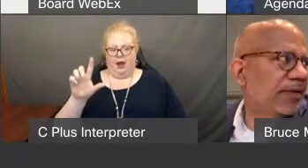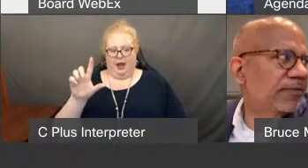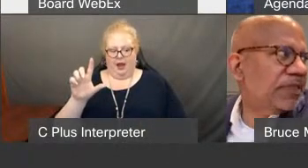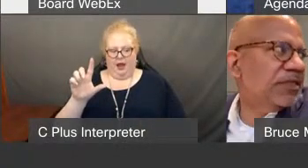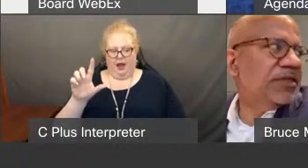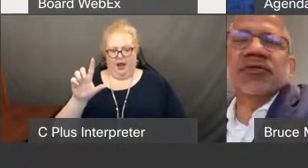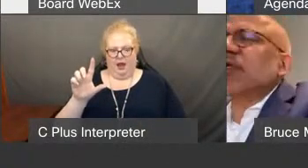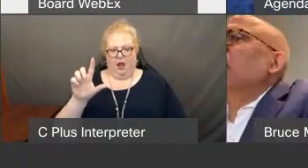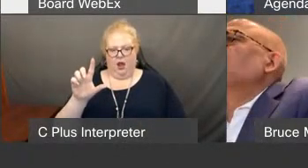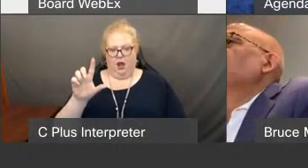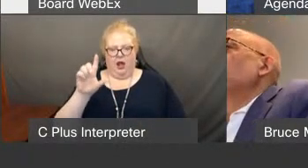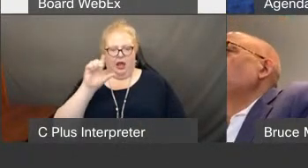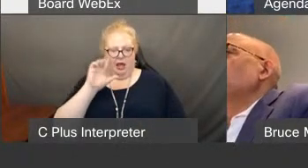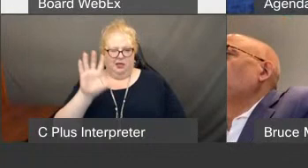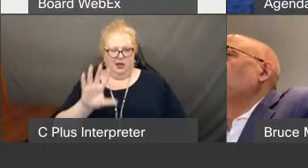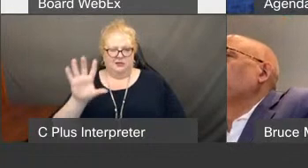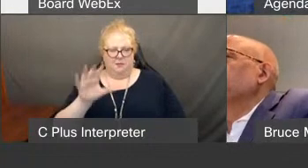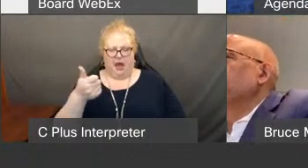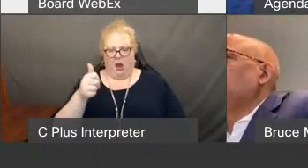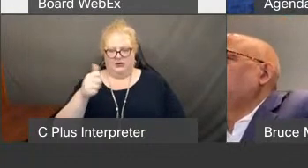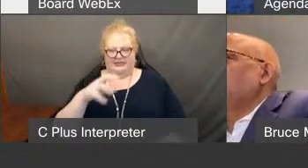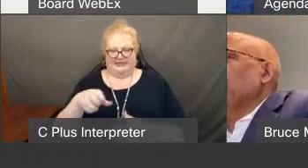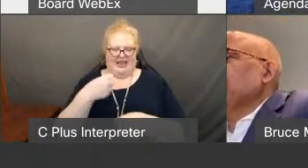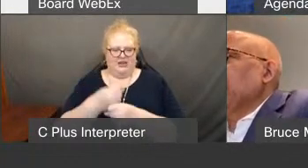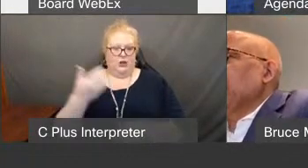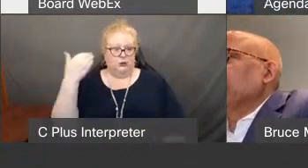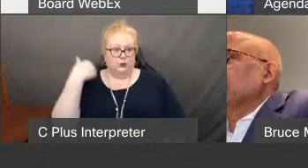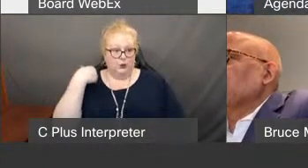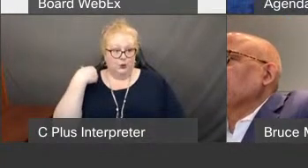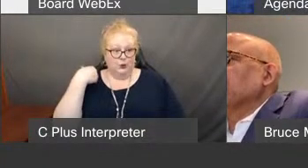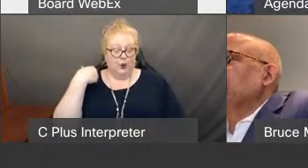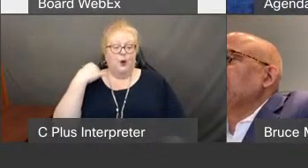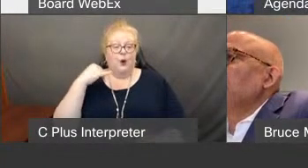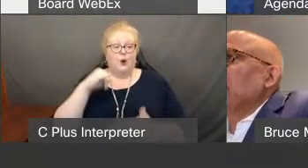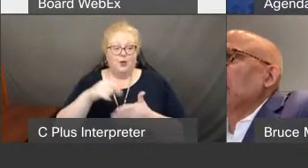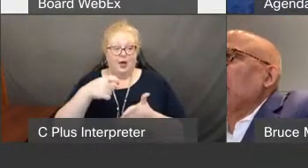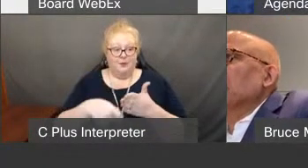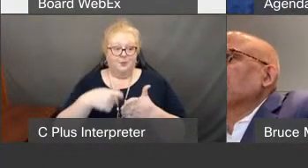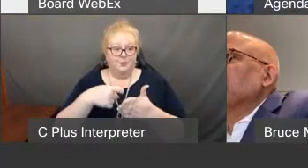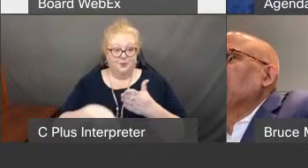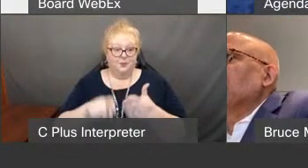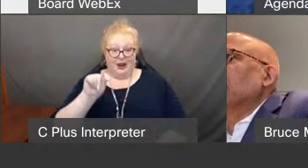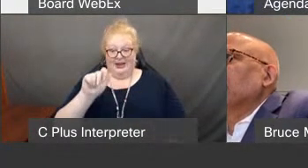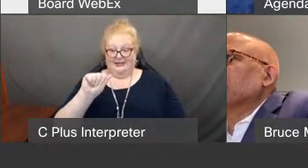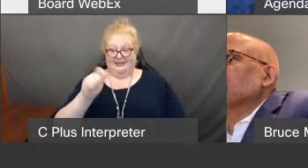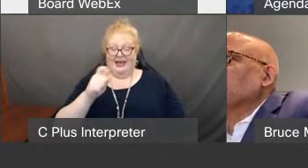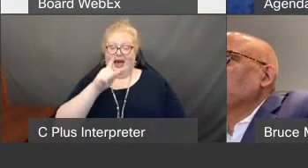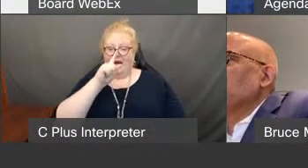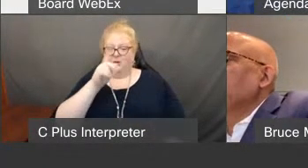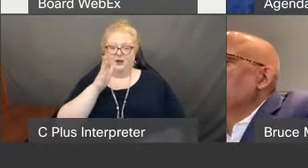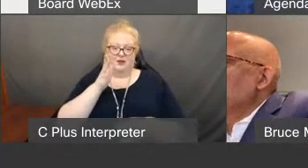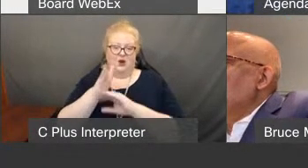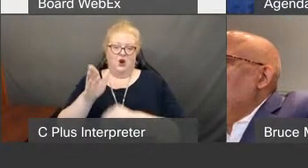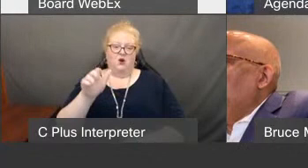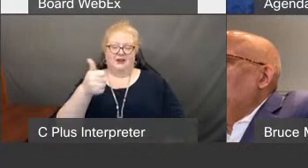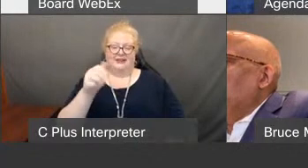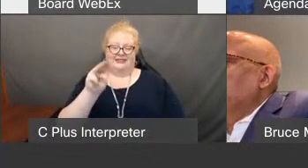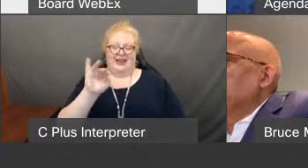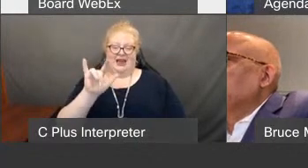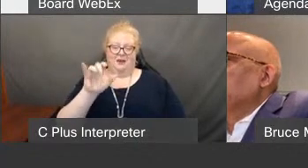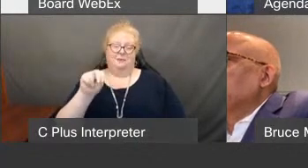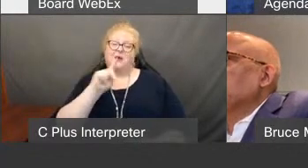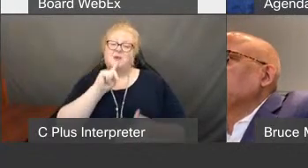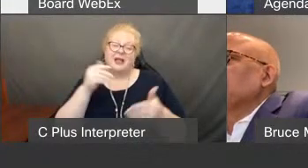probably 5-10 years ago. That price tag is over $10 million, closer to 20.